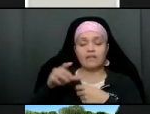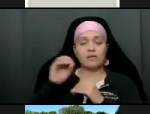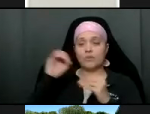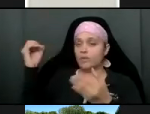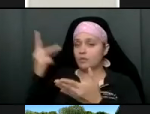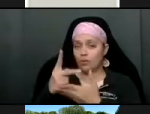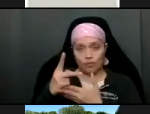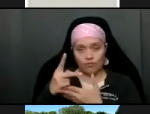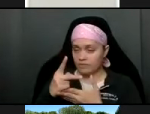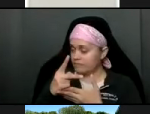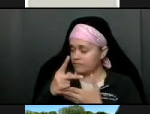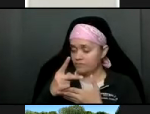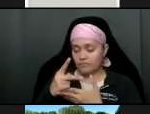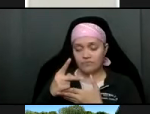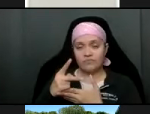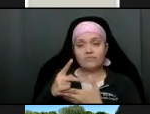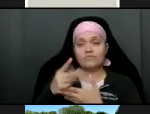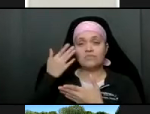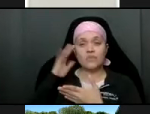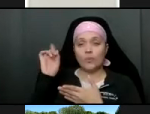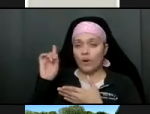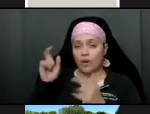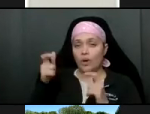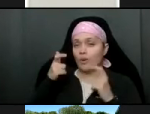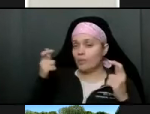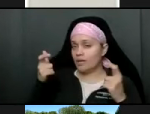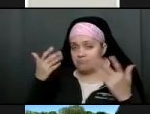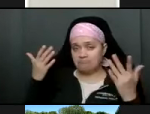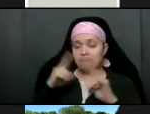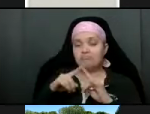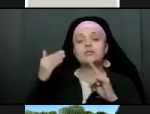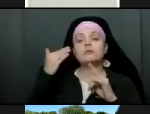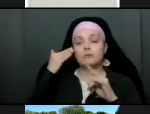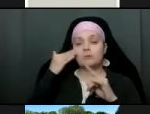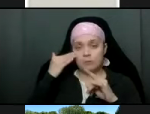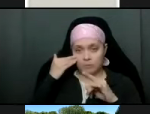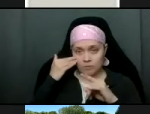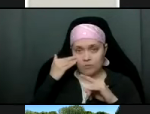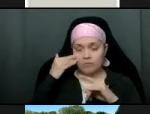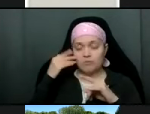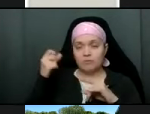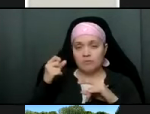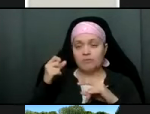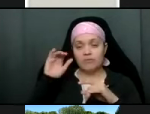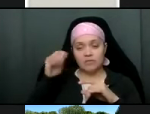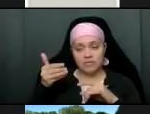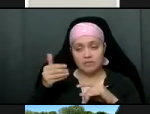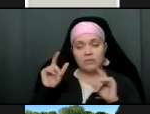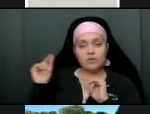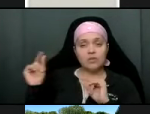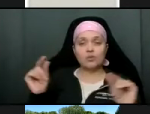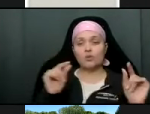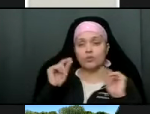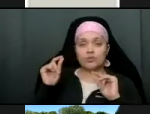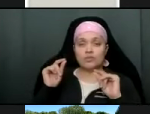it, quite where it was or how big it was, but they knew there seemed to be a rumor. Was